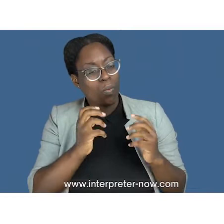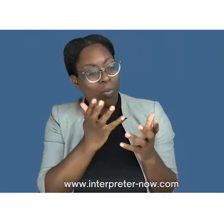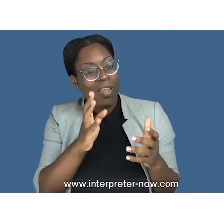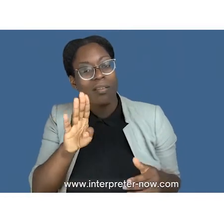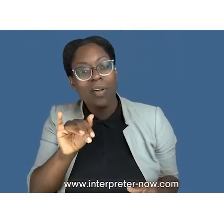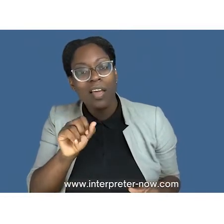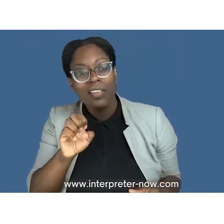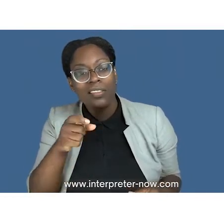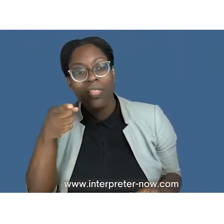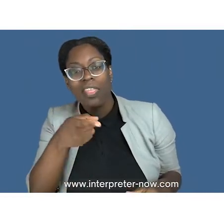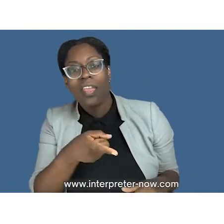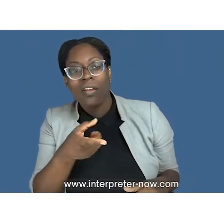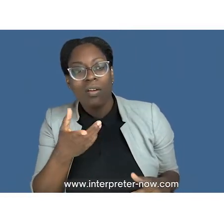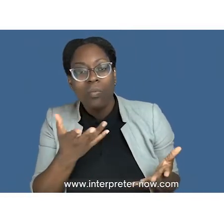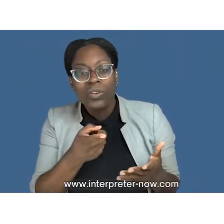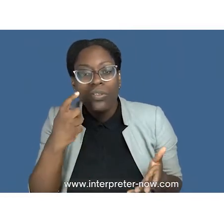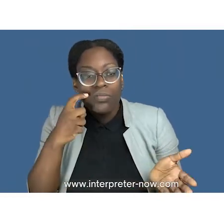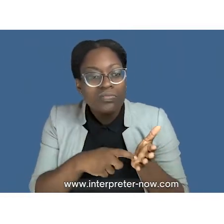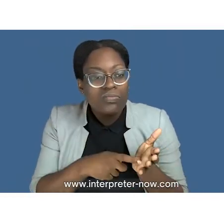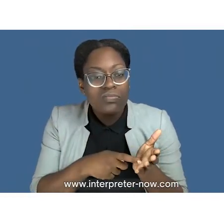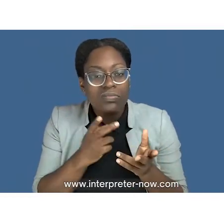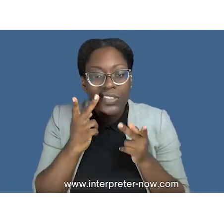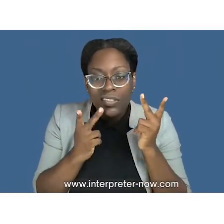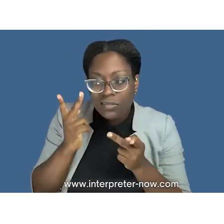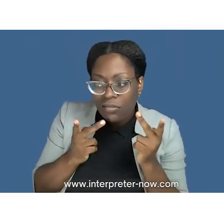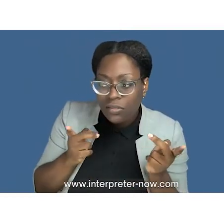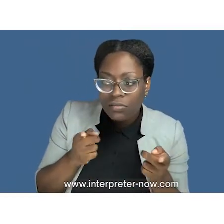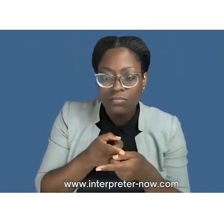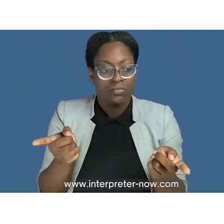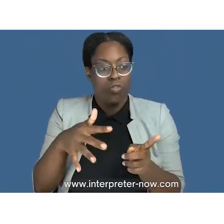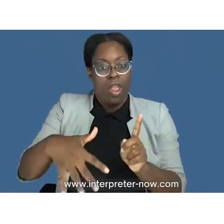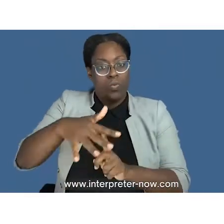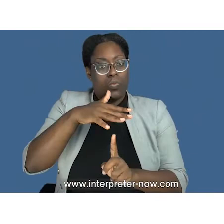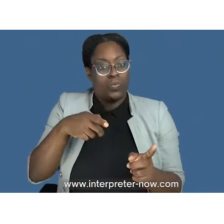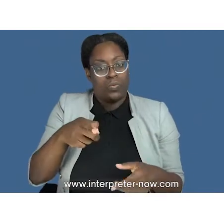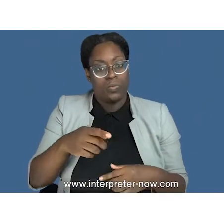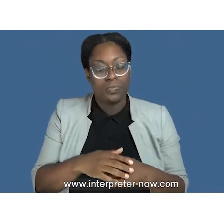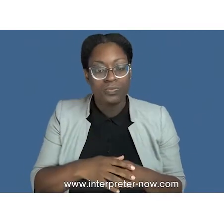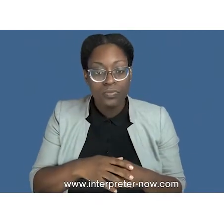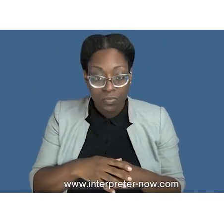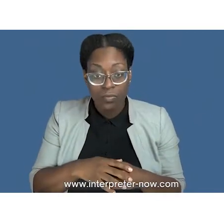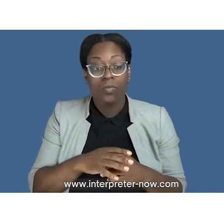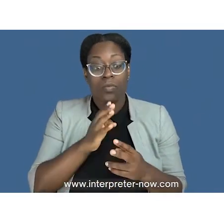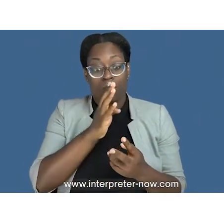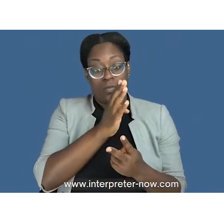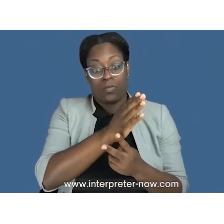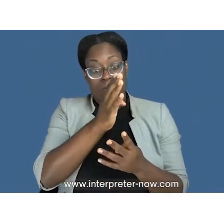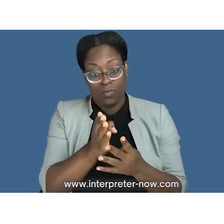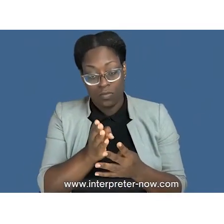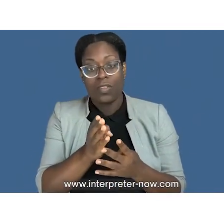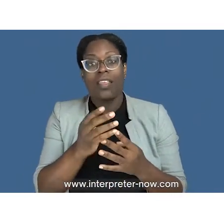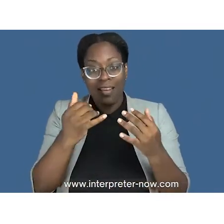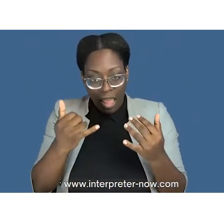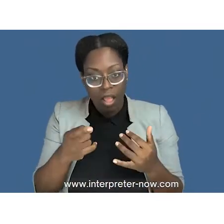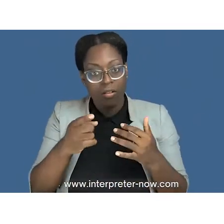shows, and expand, really go beyond, to learn and grow and unlearn, and relearn from